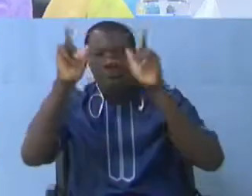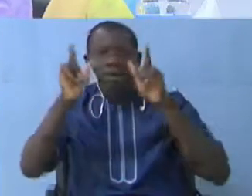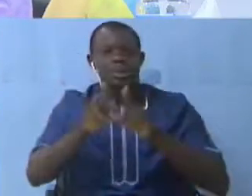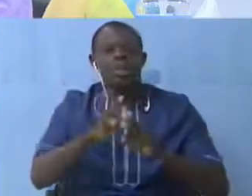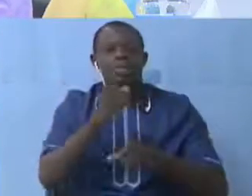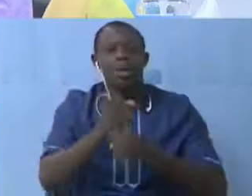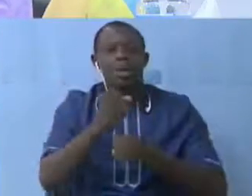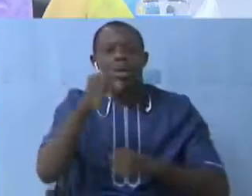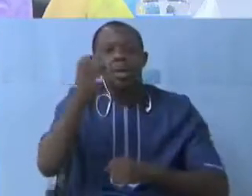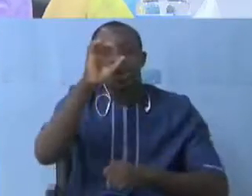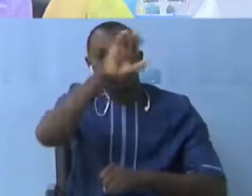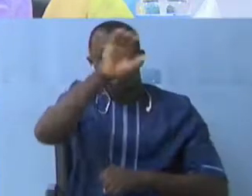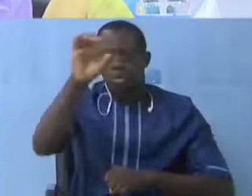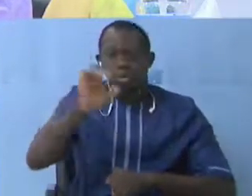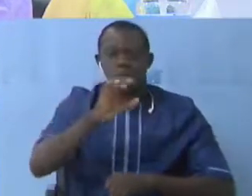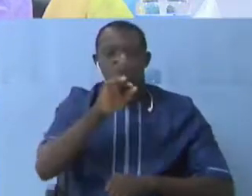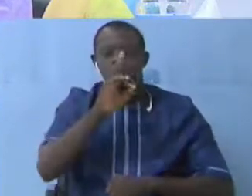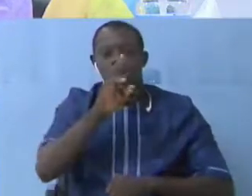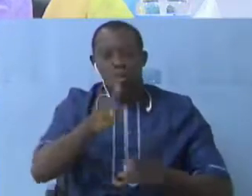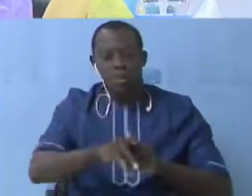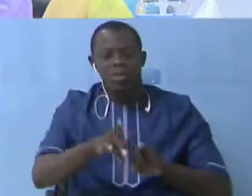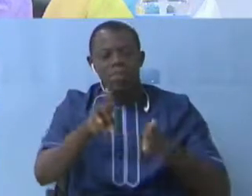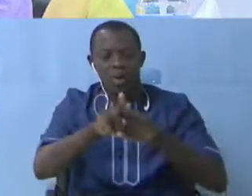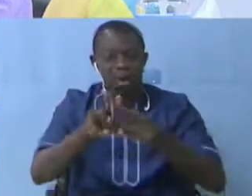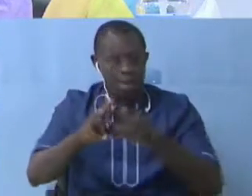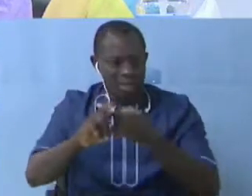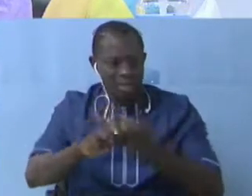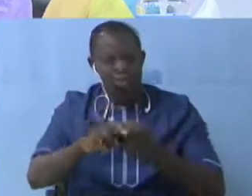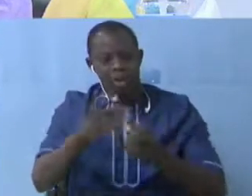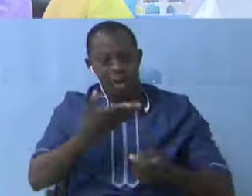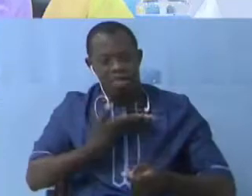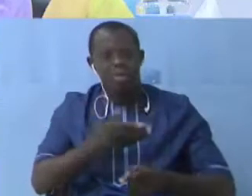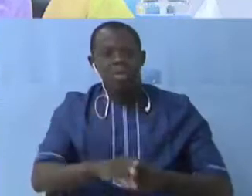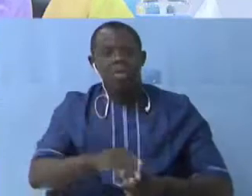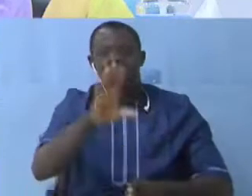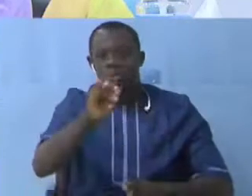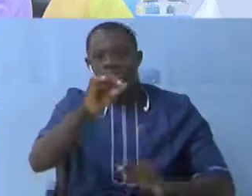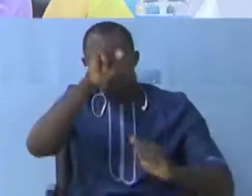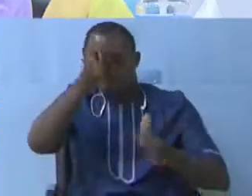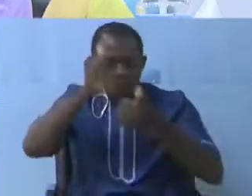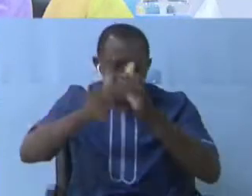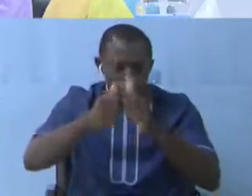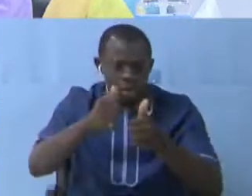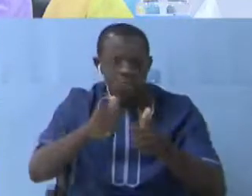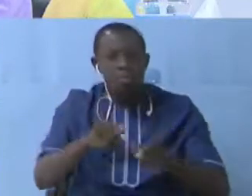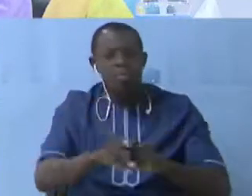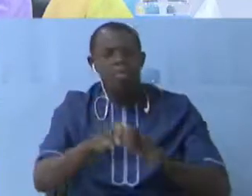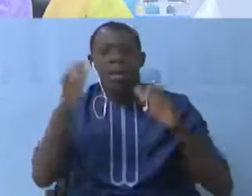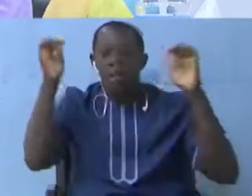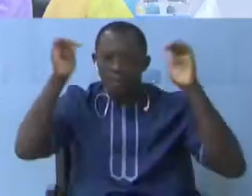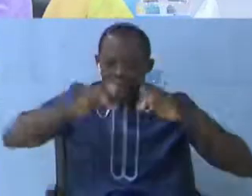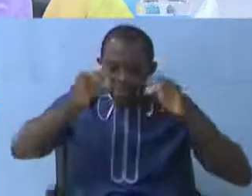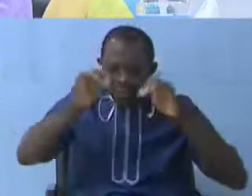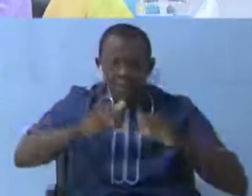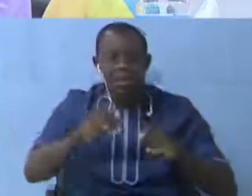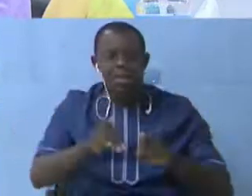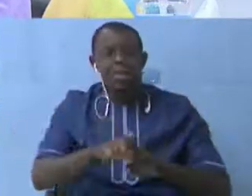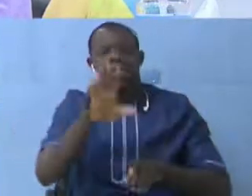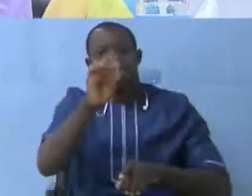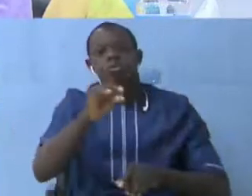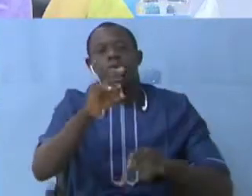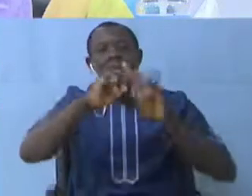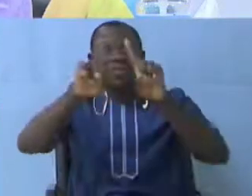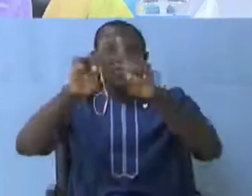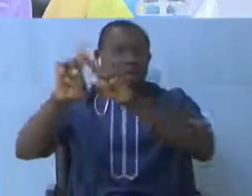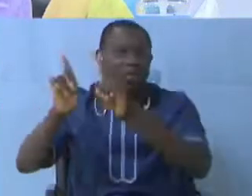danañ mën a taxawal ay state parties. So a series of workshops, seminars were conducted in the different countries. ay penc yu bari yoo xam ne na